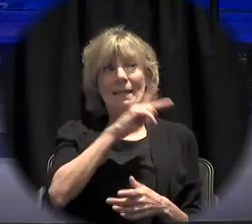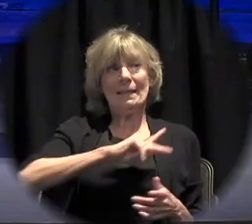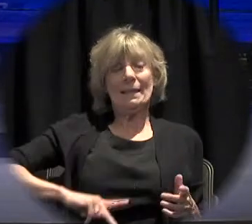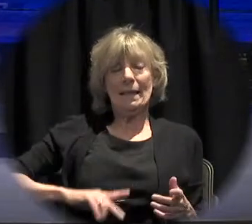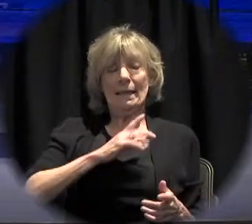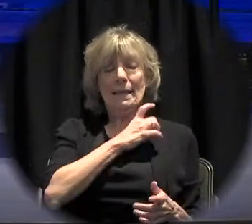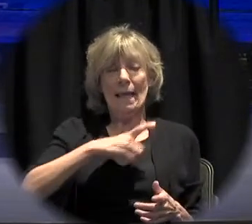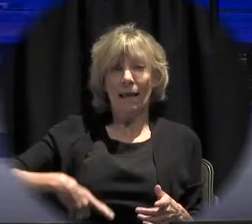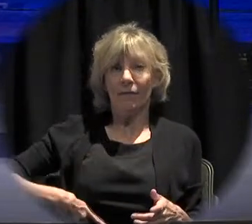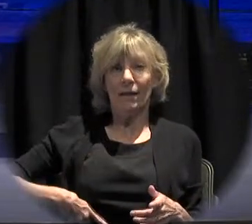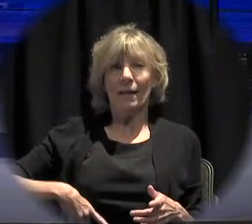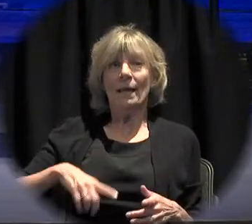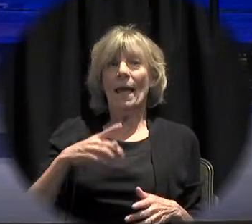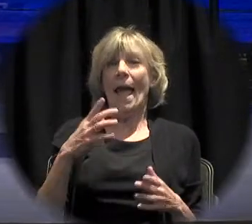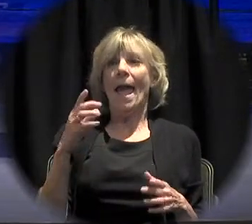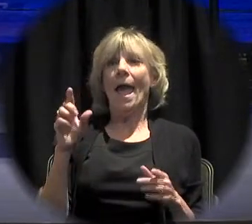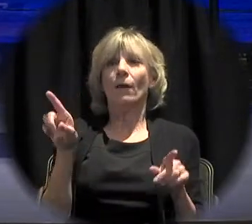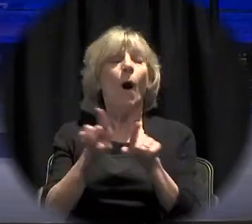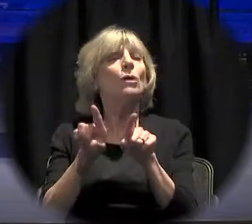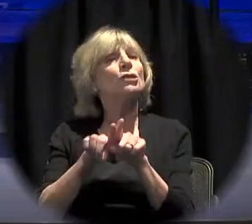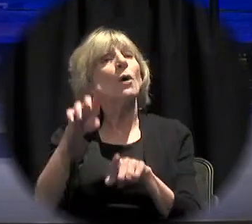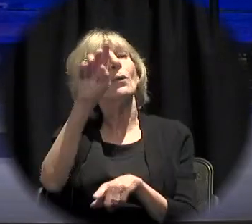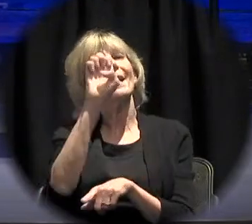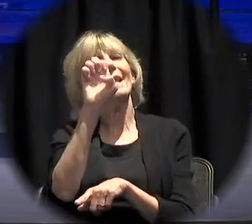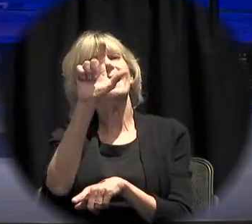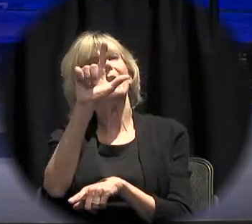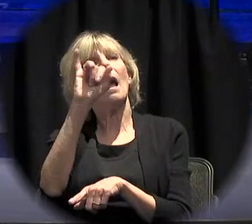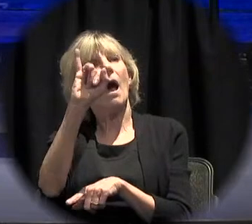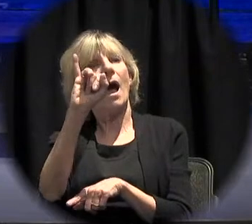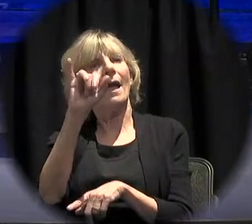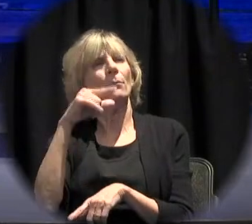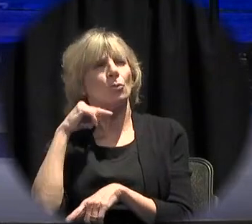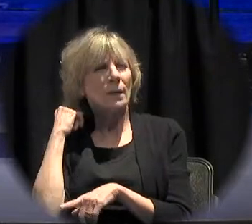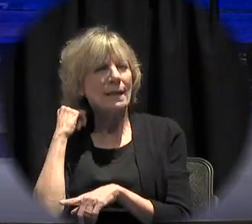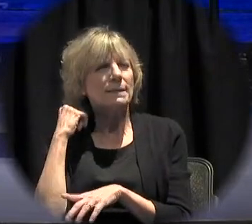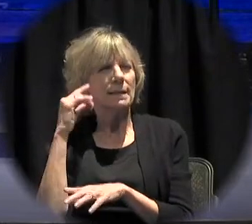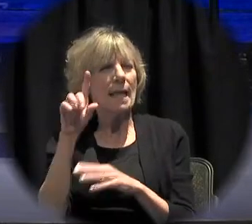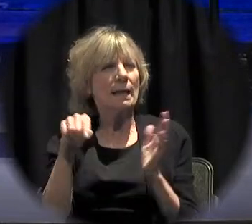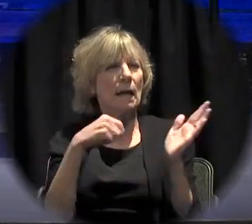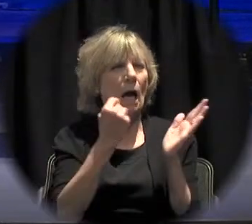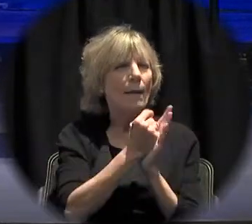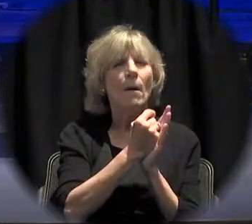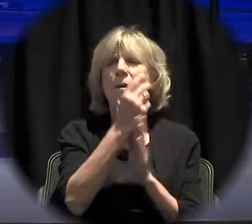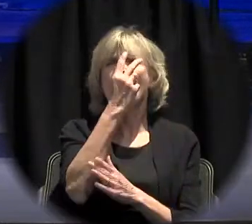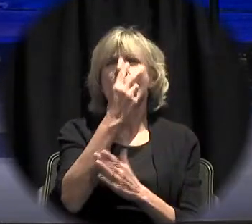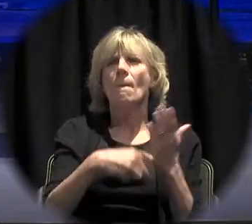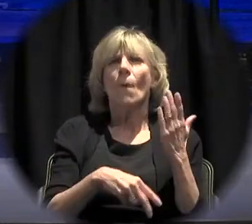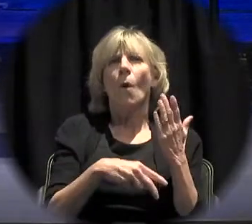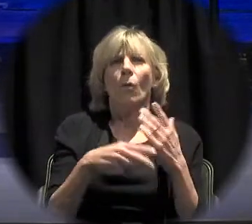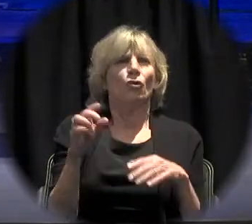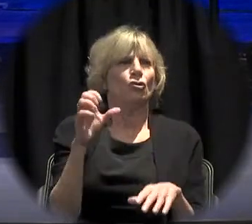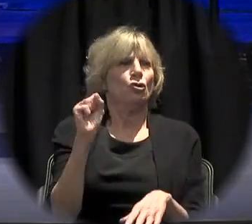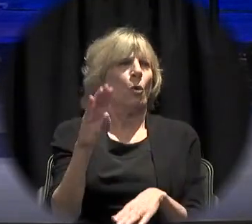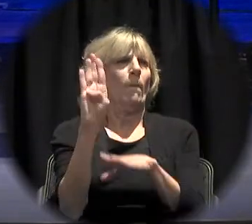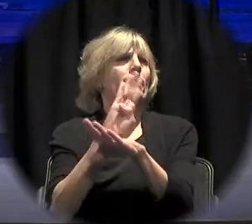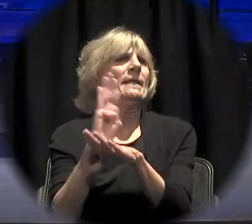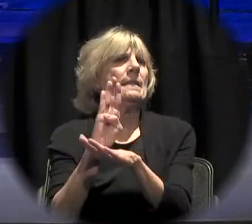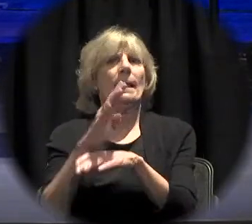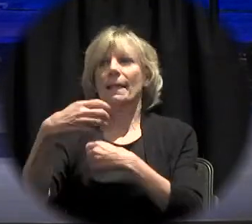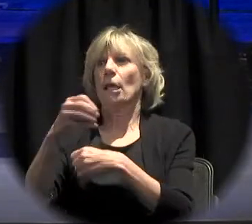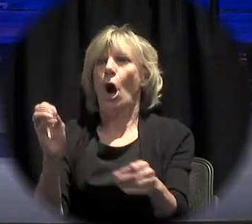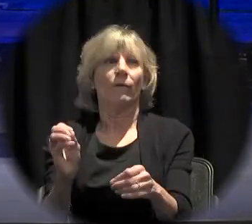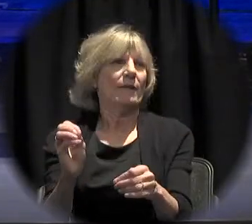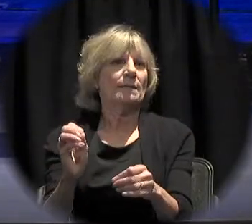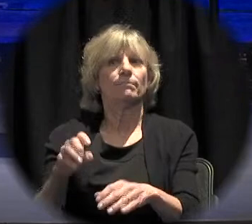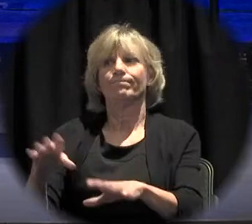Eli, who all of their kids walked away from the Lord, I suspect maybe they spent a little bit too much time at the office. You know,